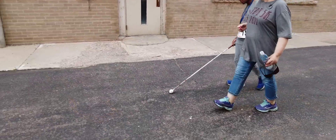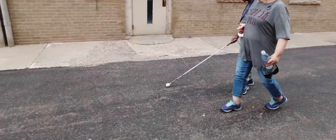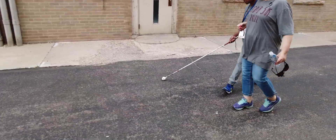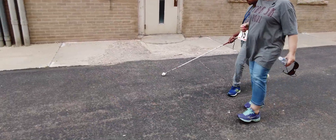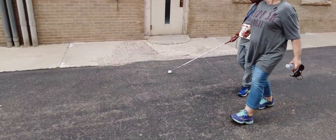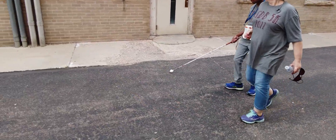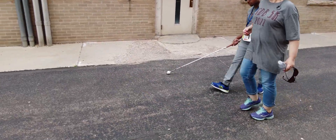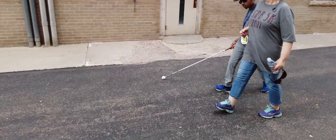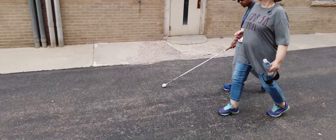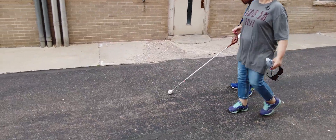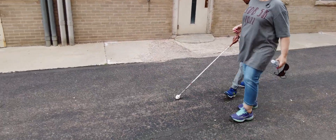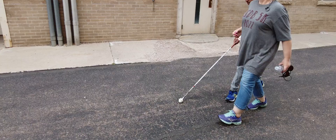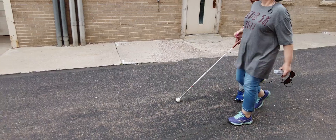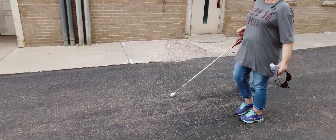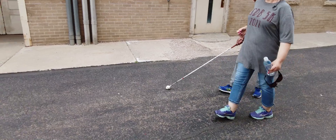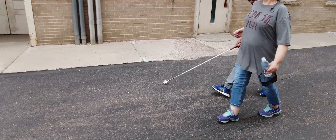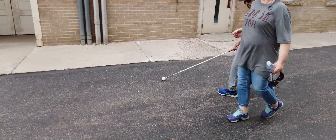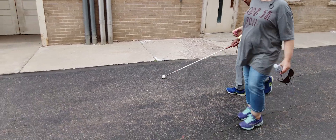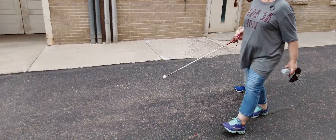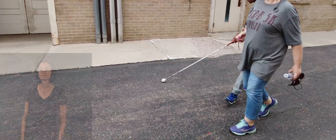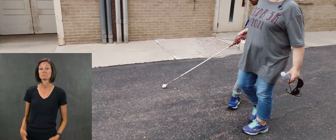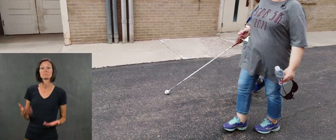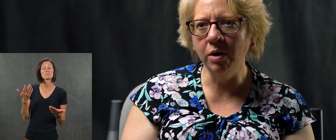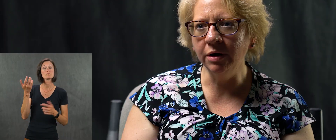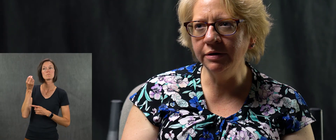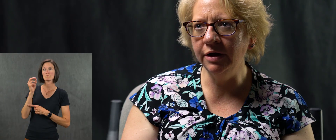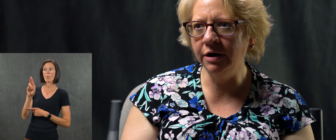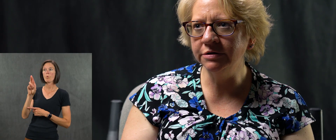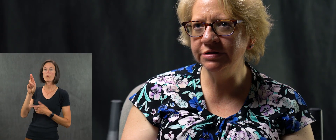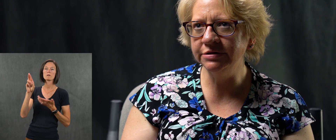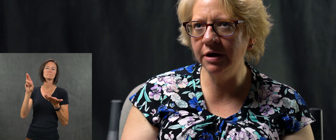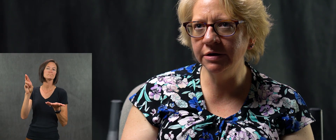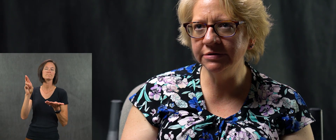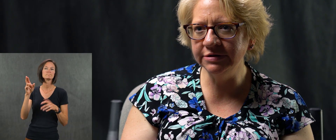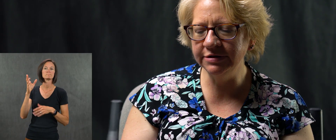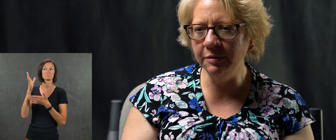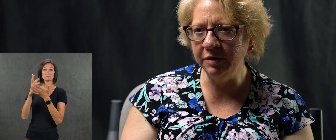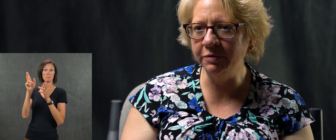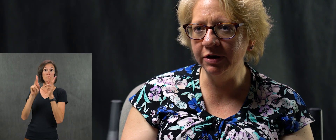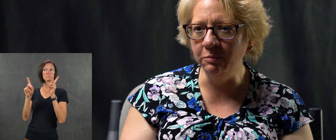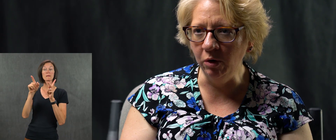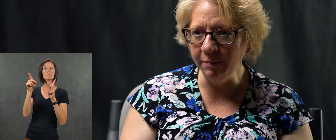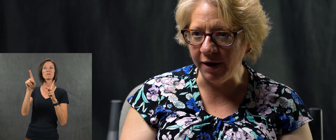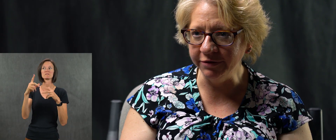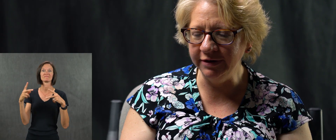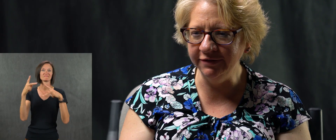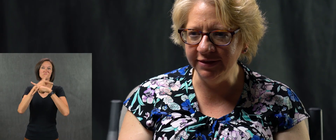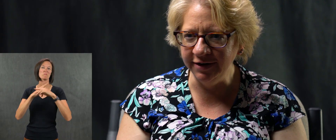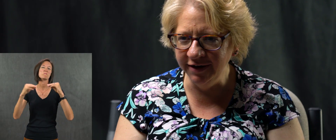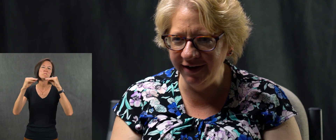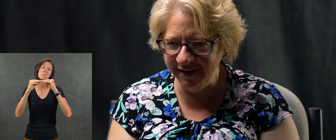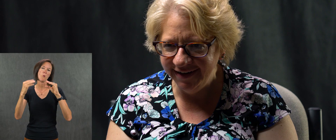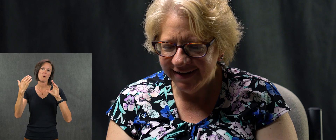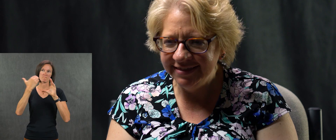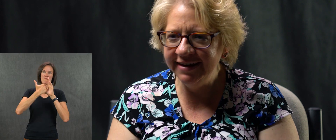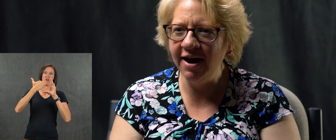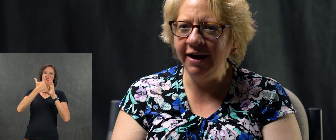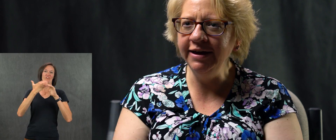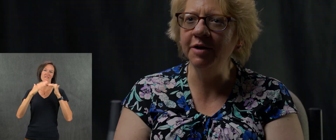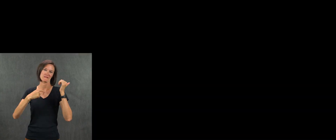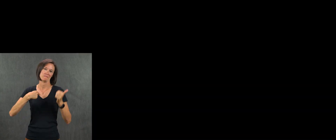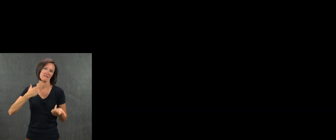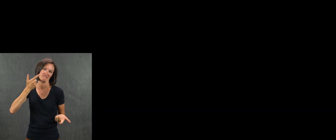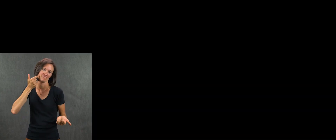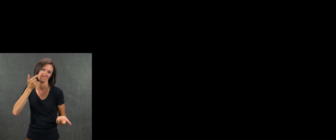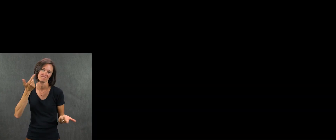looking at a high contrast laptop screen, then walking with the student outside. Or there's some people that are more bothered even than